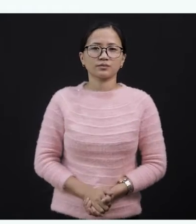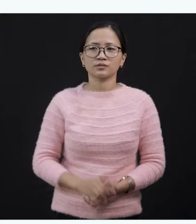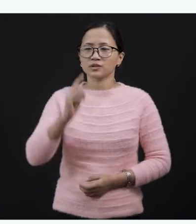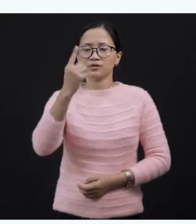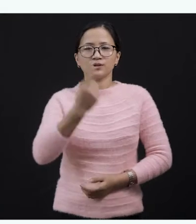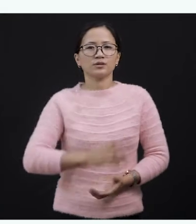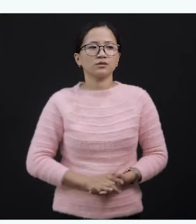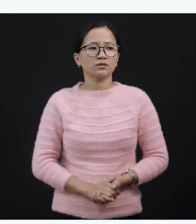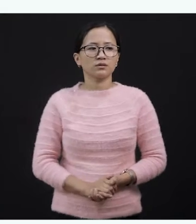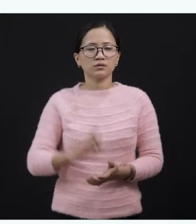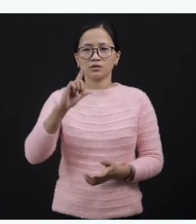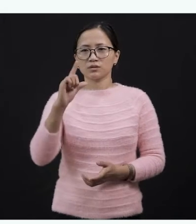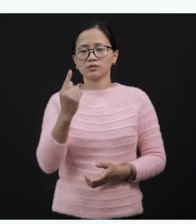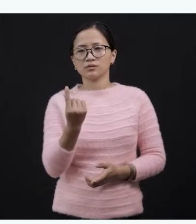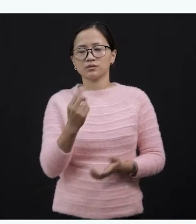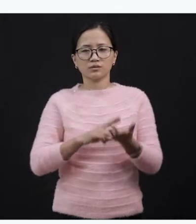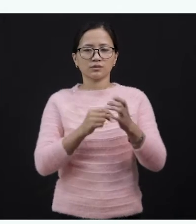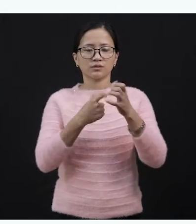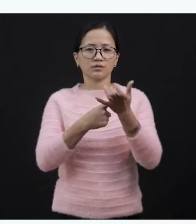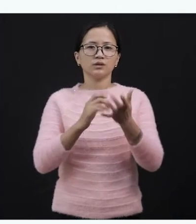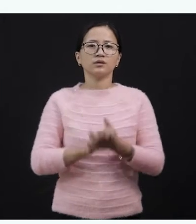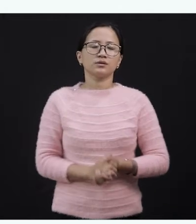So the first is the lunar eclipse.